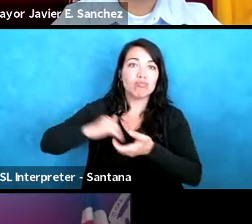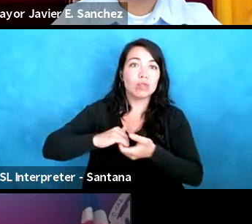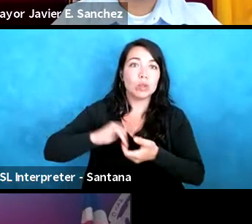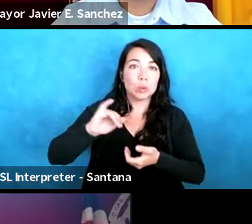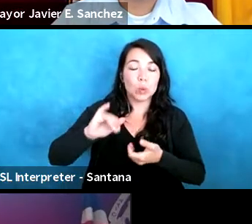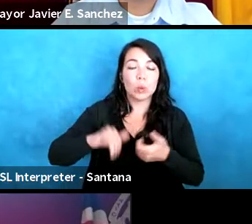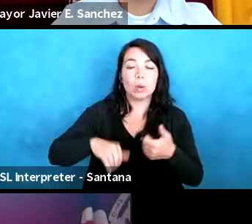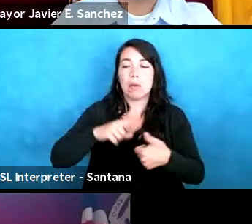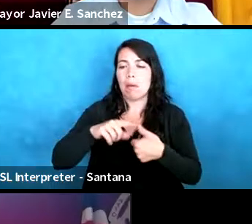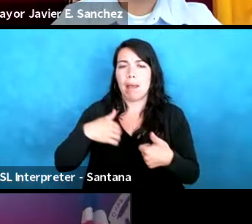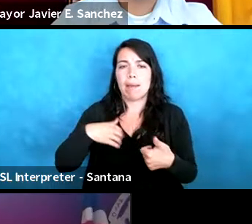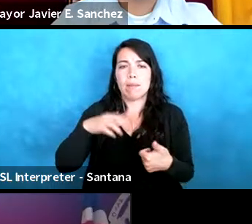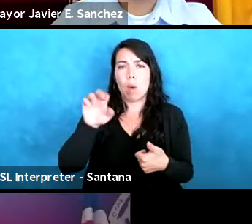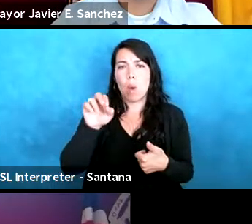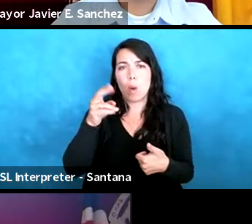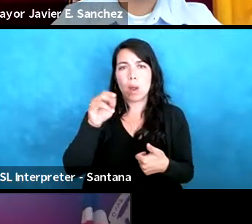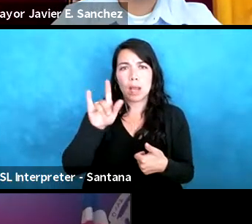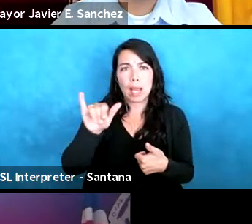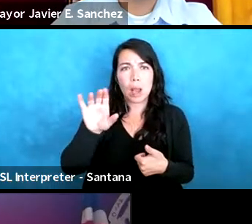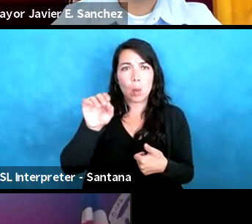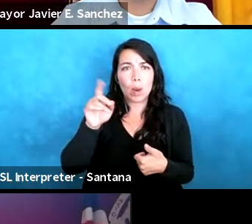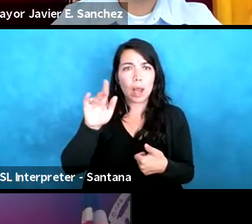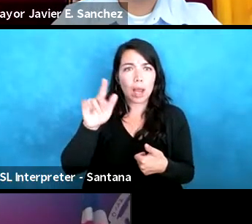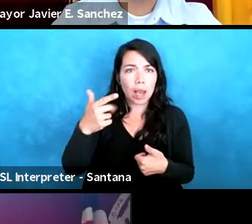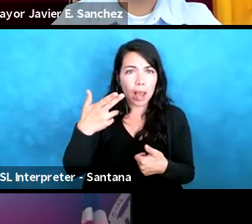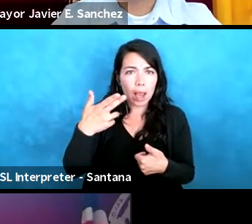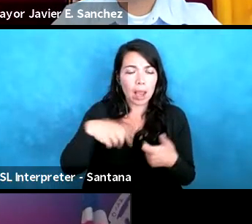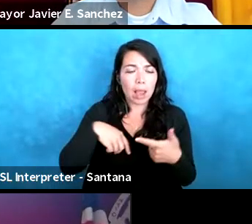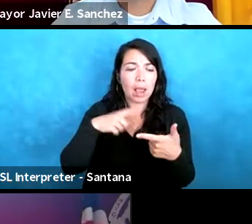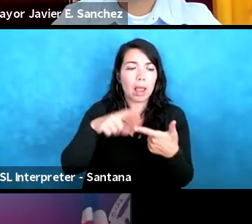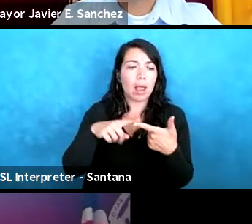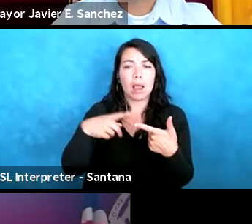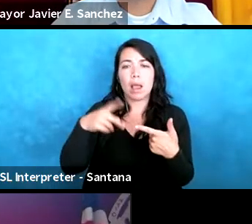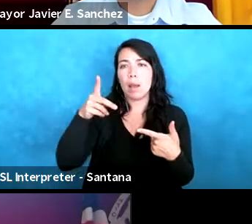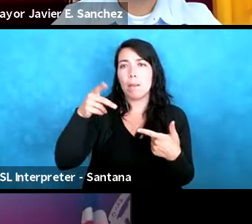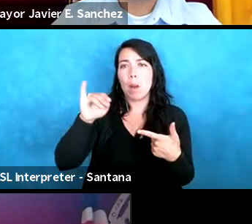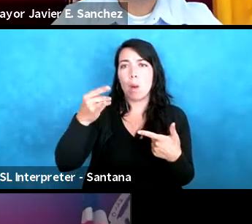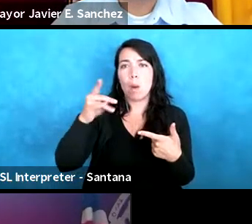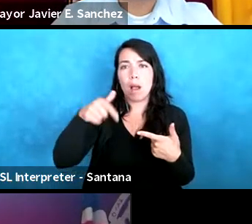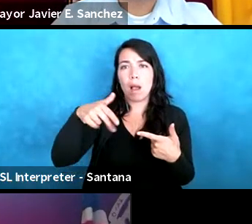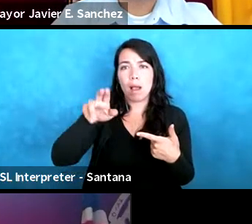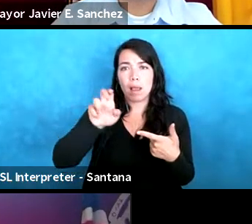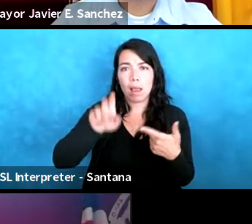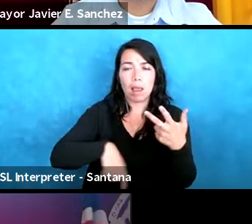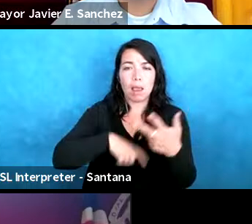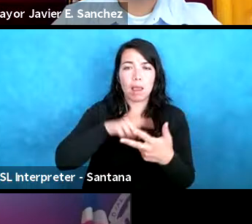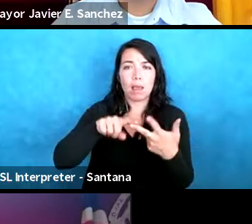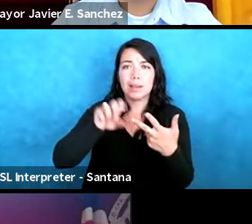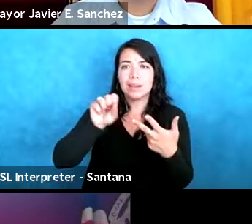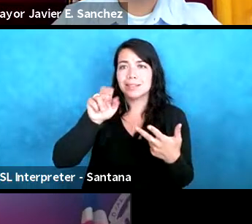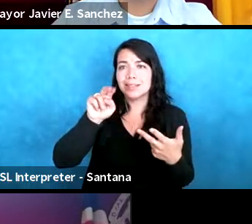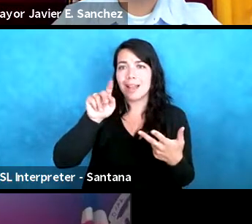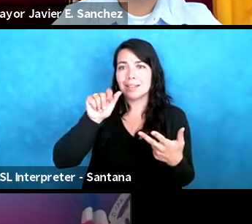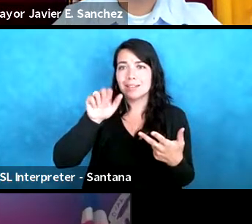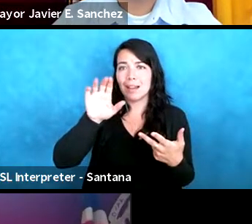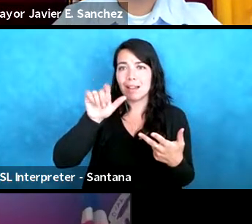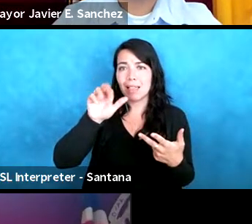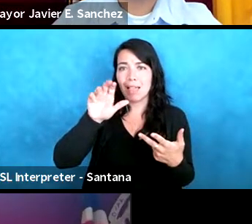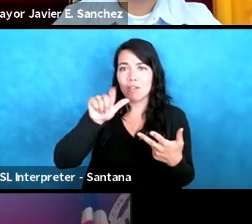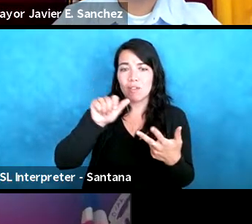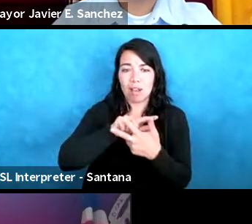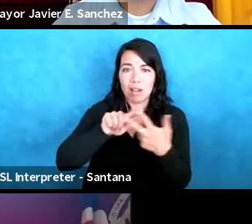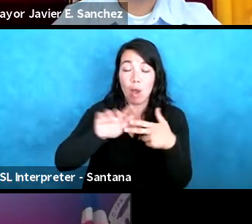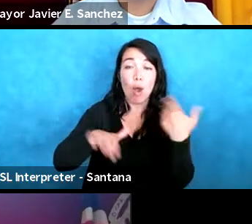Clara, Okeawinge, Puhuake. So it's one of the things that we can actually say that we're